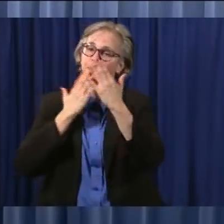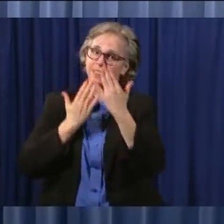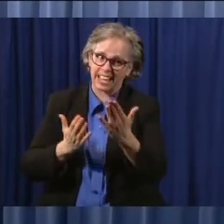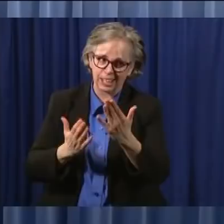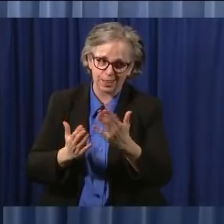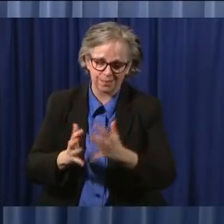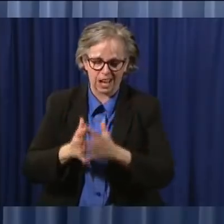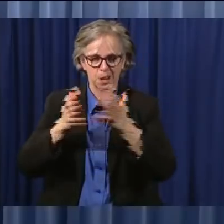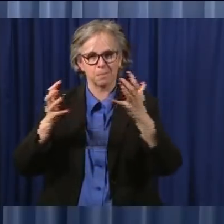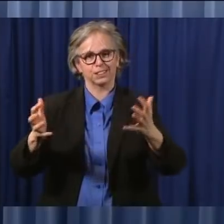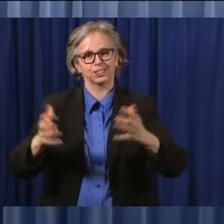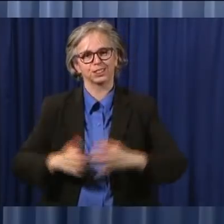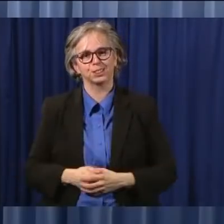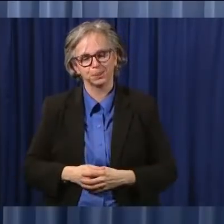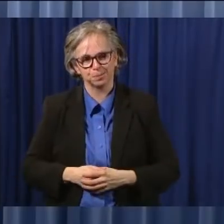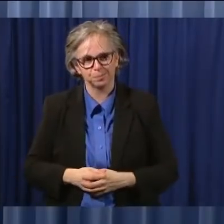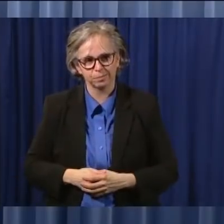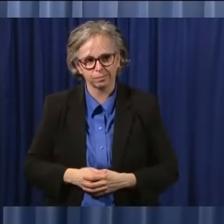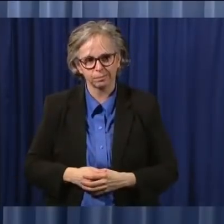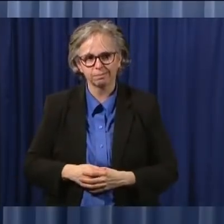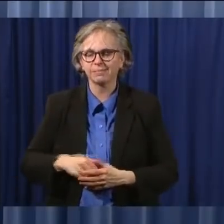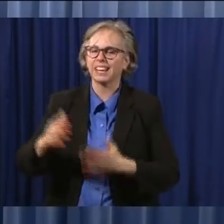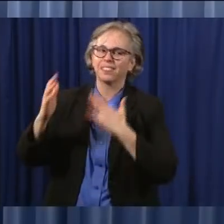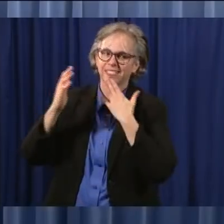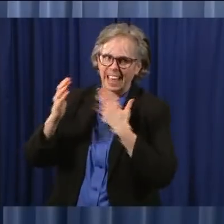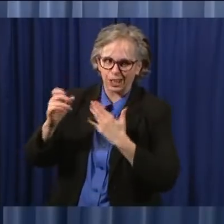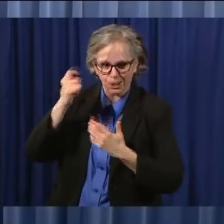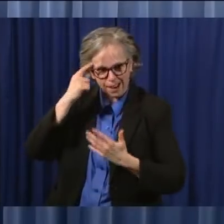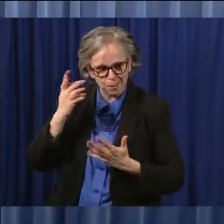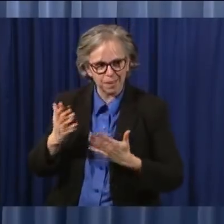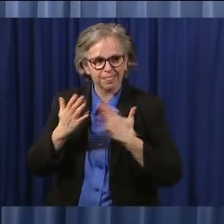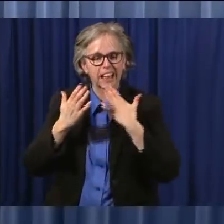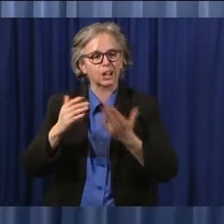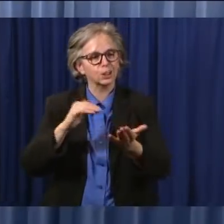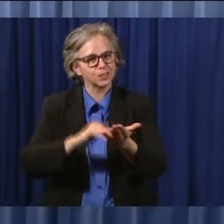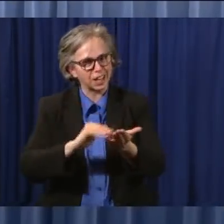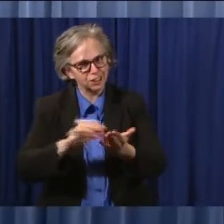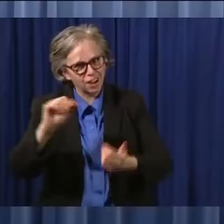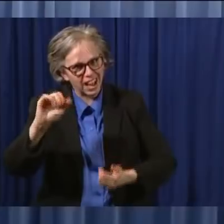much. We're very grateful. Thank you so much, Governor. Thank you, Dr. Acton. Thank you.